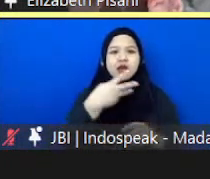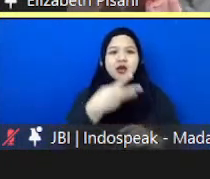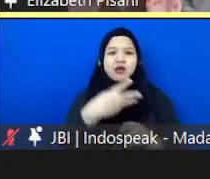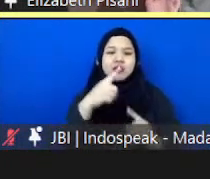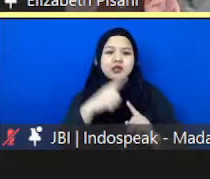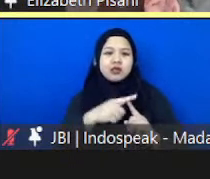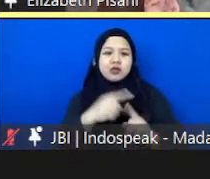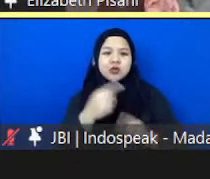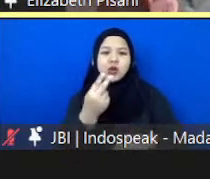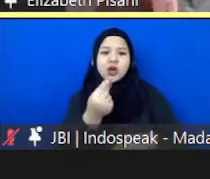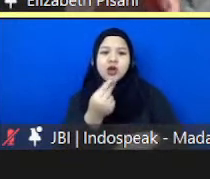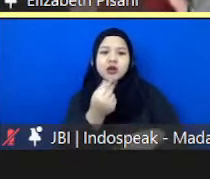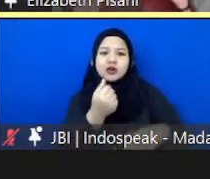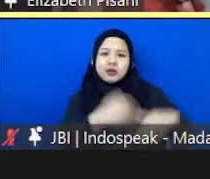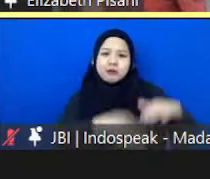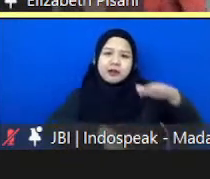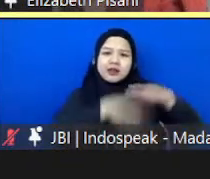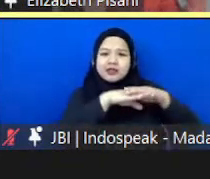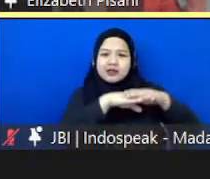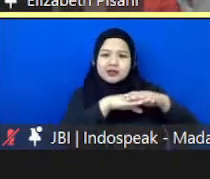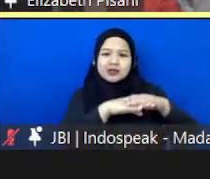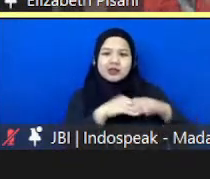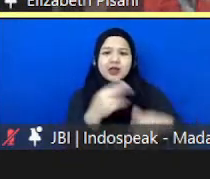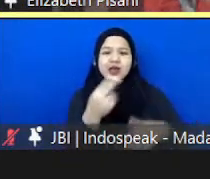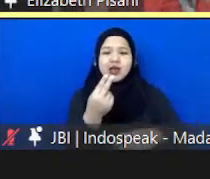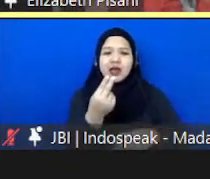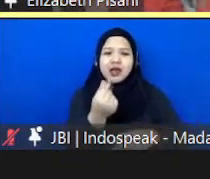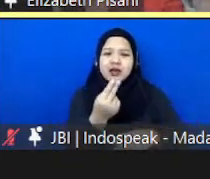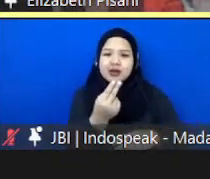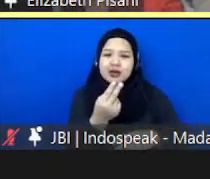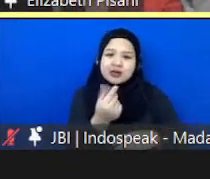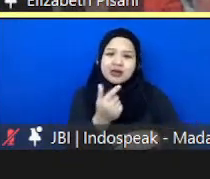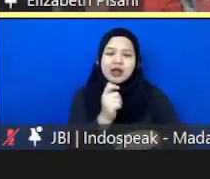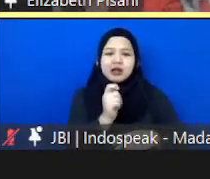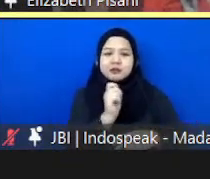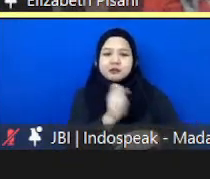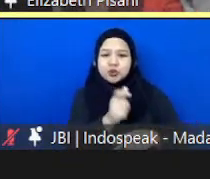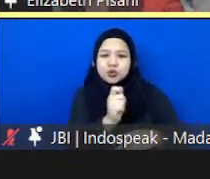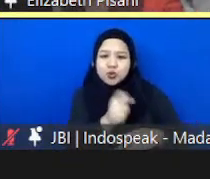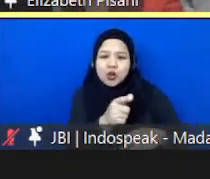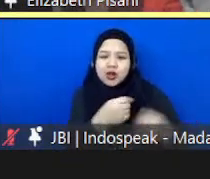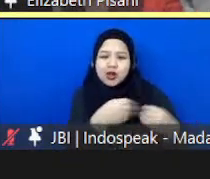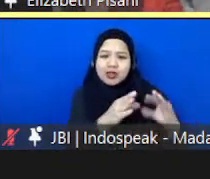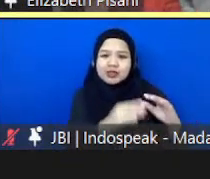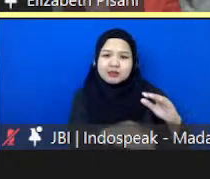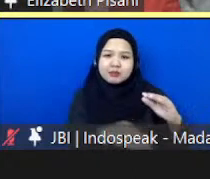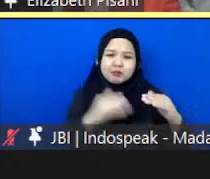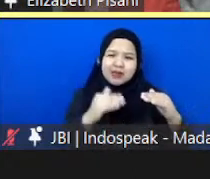harga eceran tertinggi, and it's the price that's set as the maximum price that